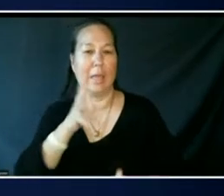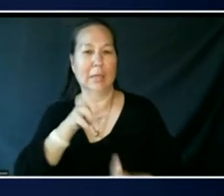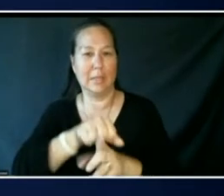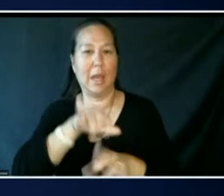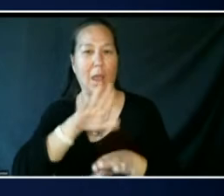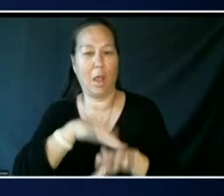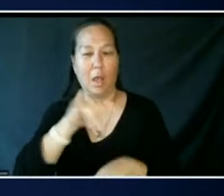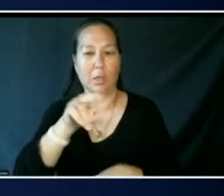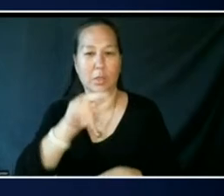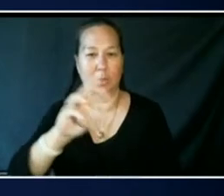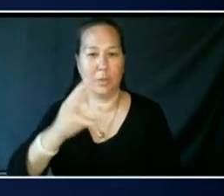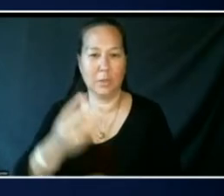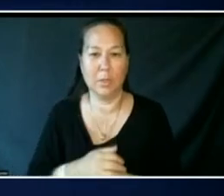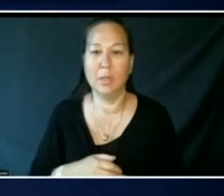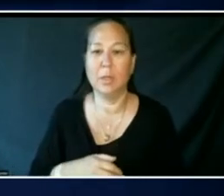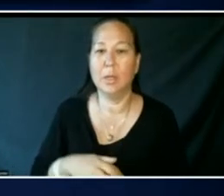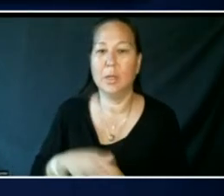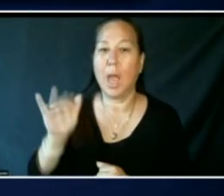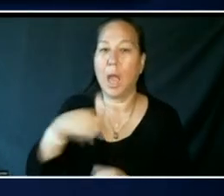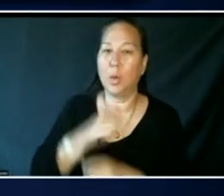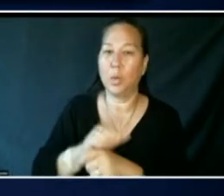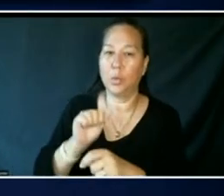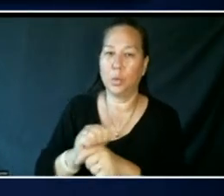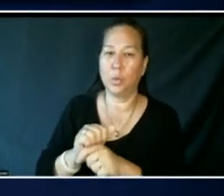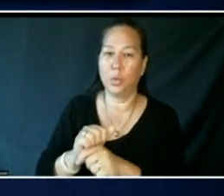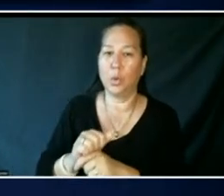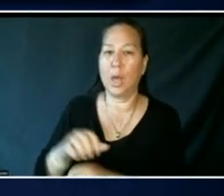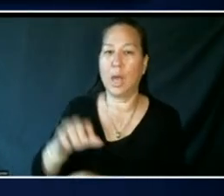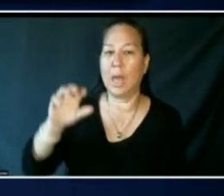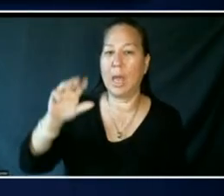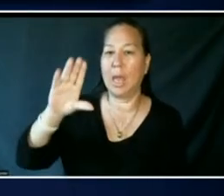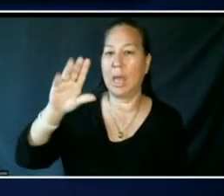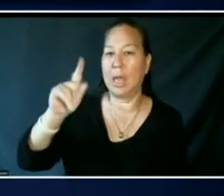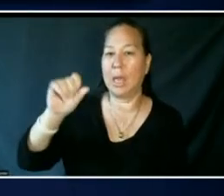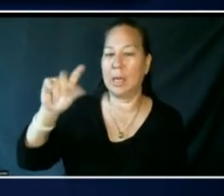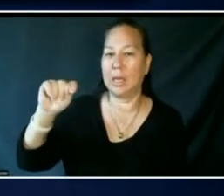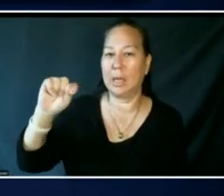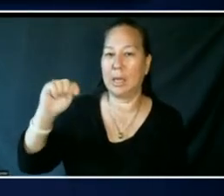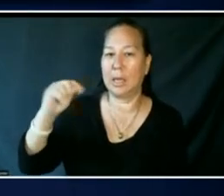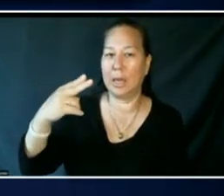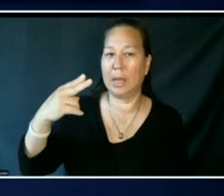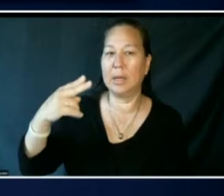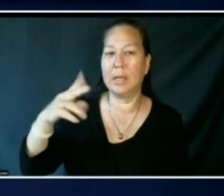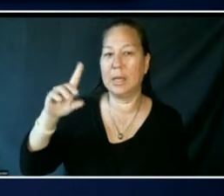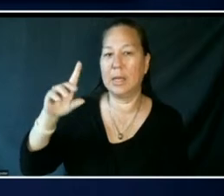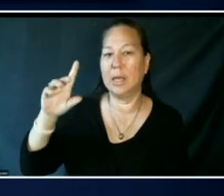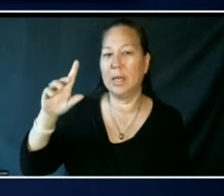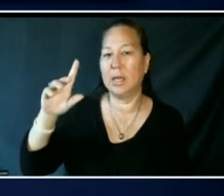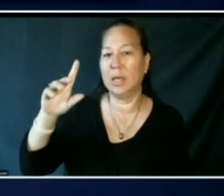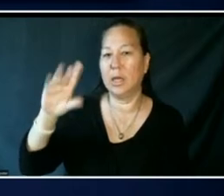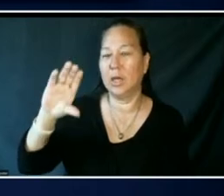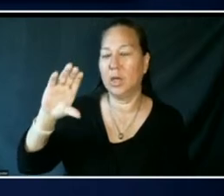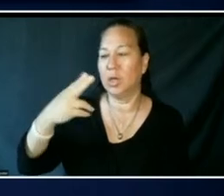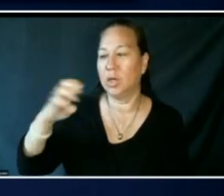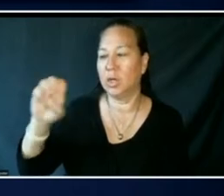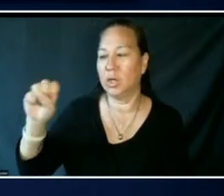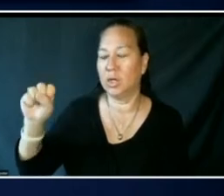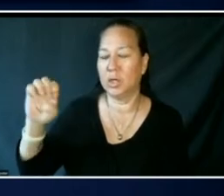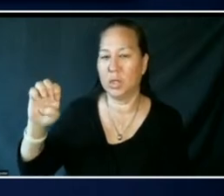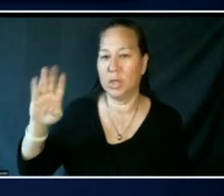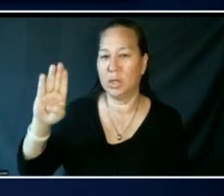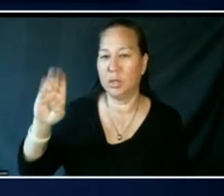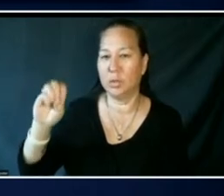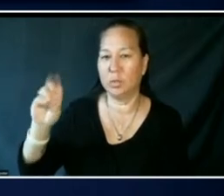a lawyer working with the Trump campaign named Kenneth Cheesebro wrote a memo arguing that the Trump campaign should organize its own electors in the